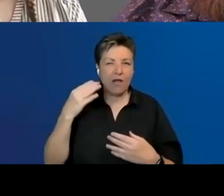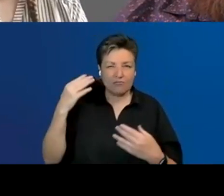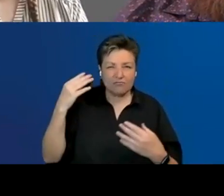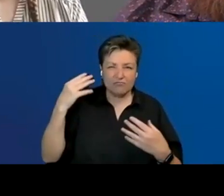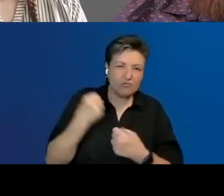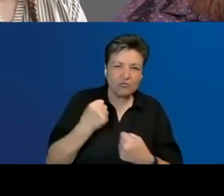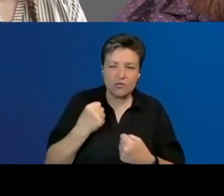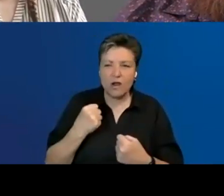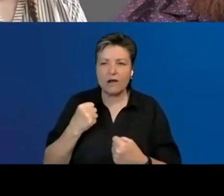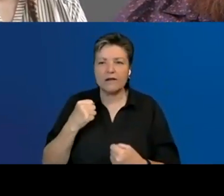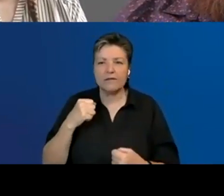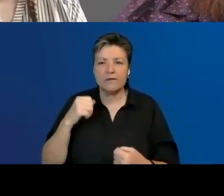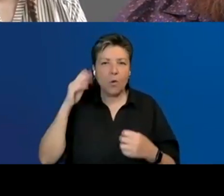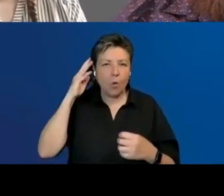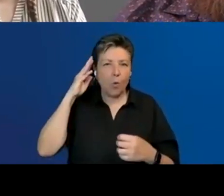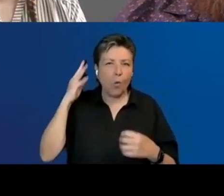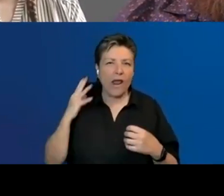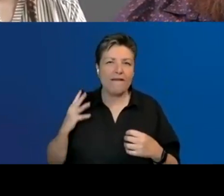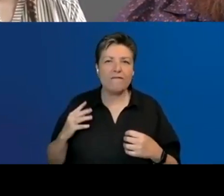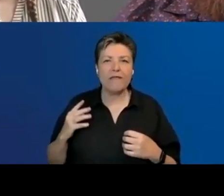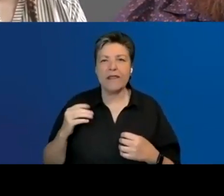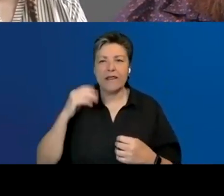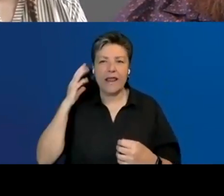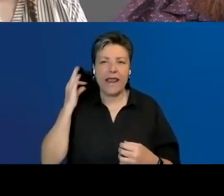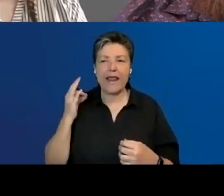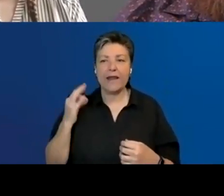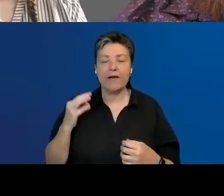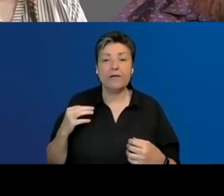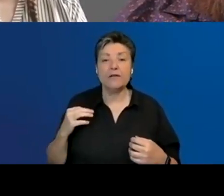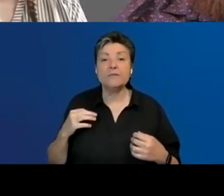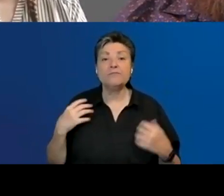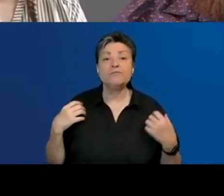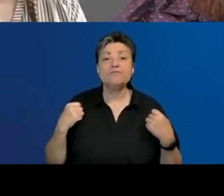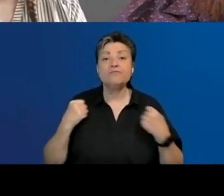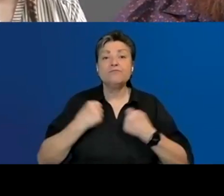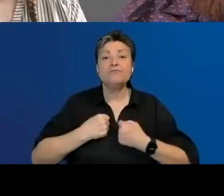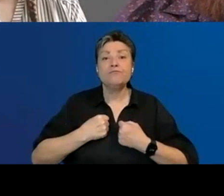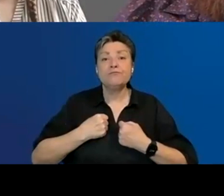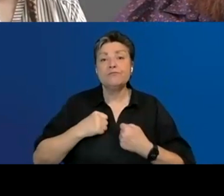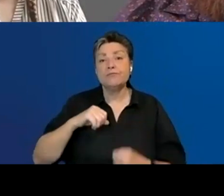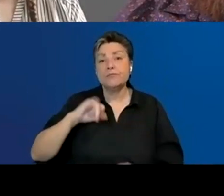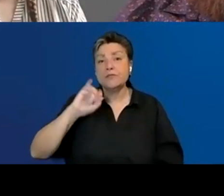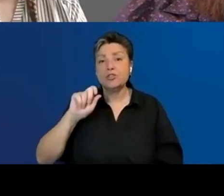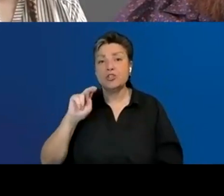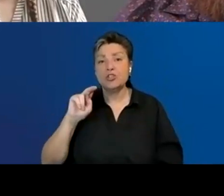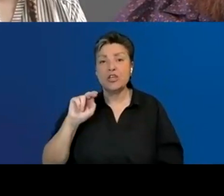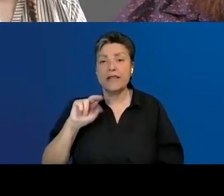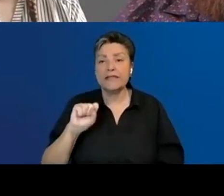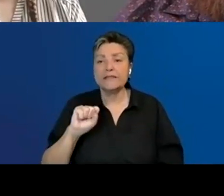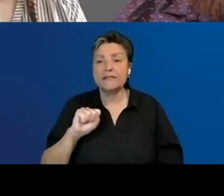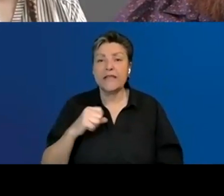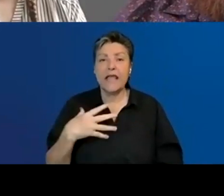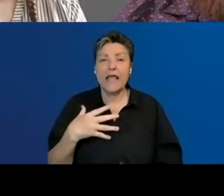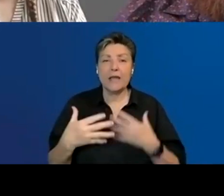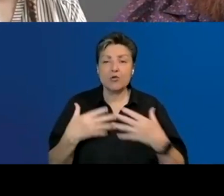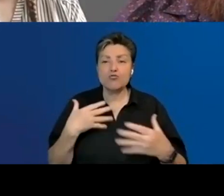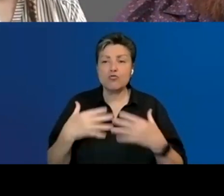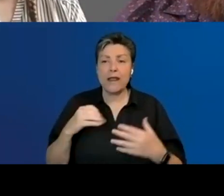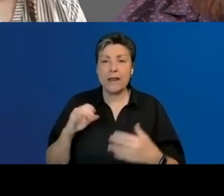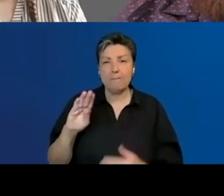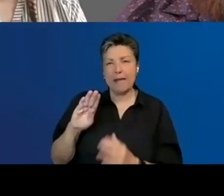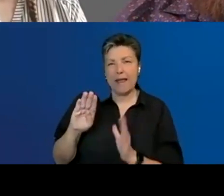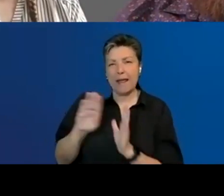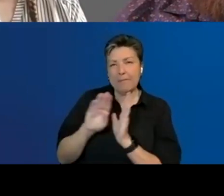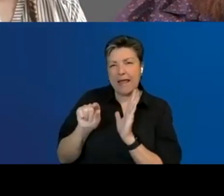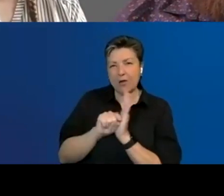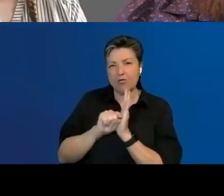a jean jacket on top. And I also have the same gray background with the Respectability 10th anniversary logo